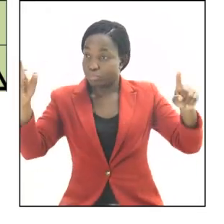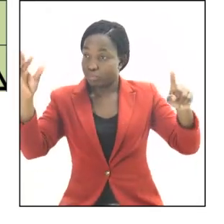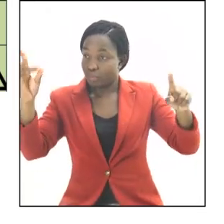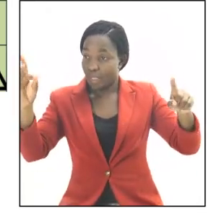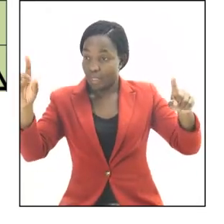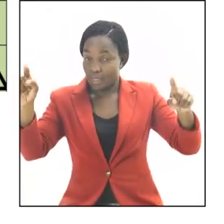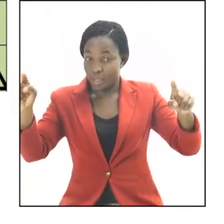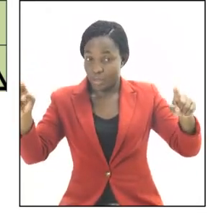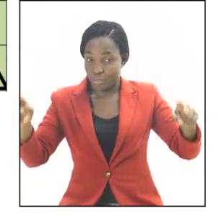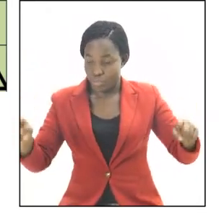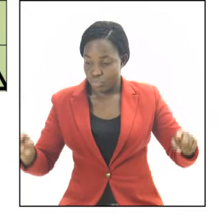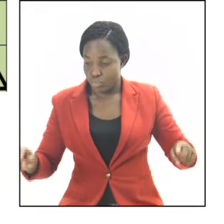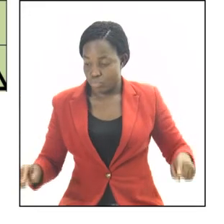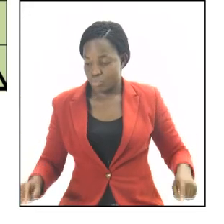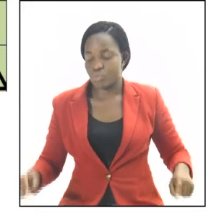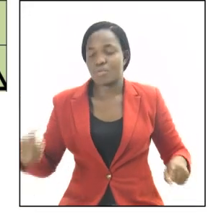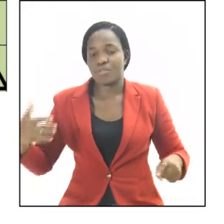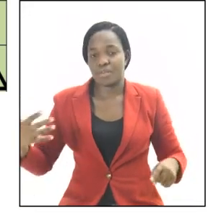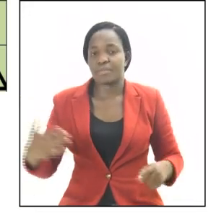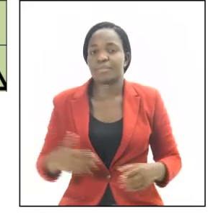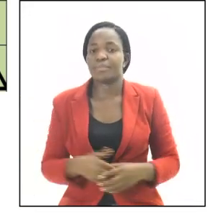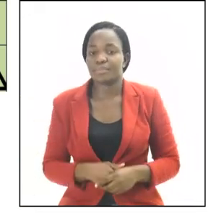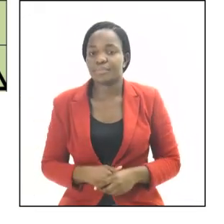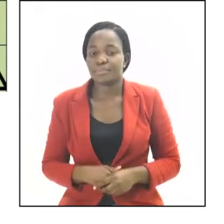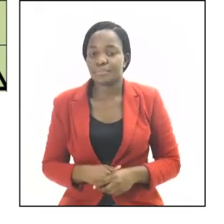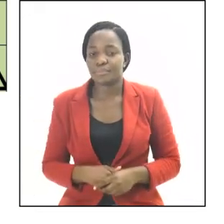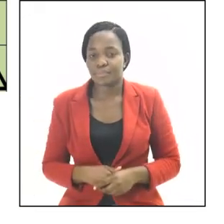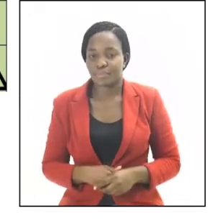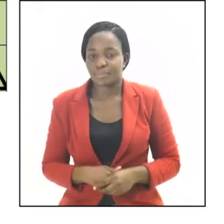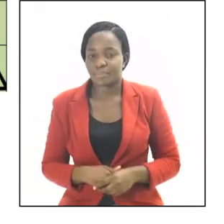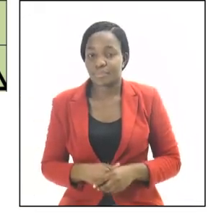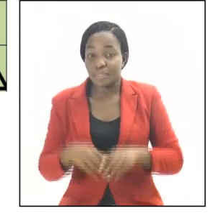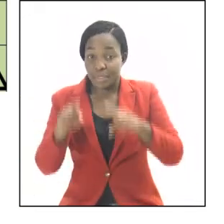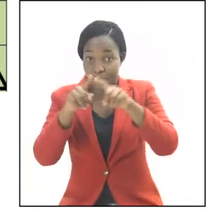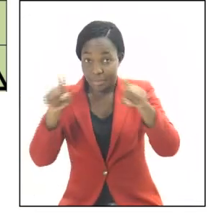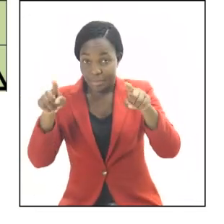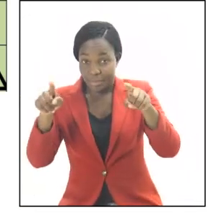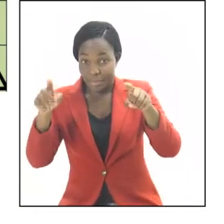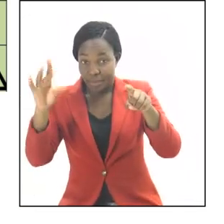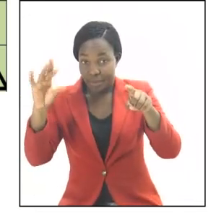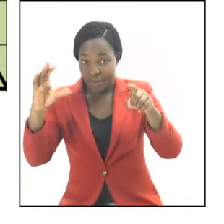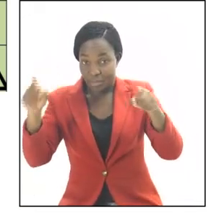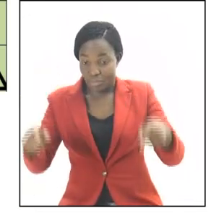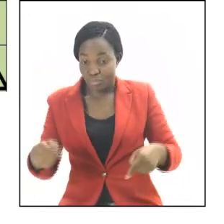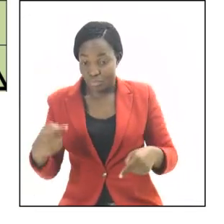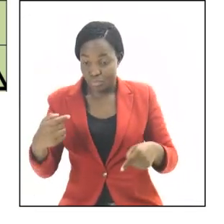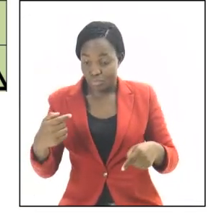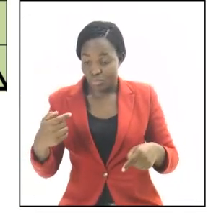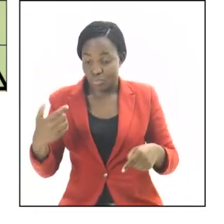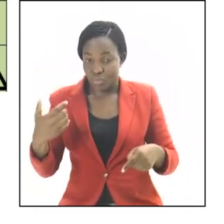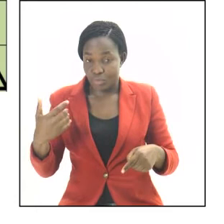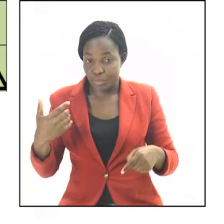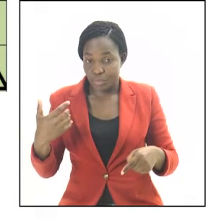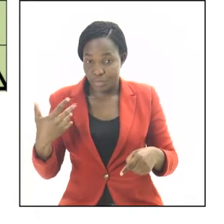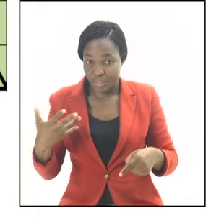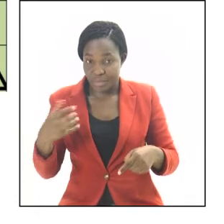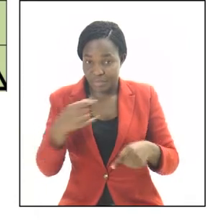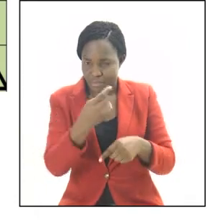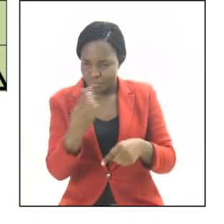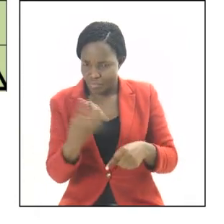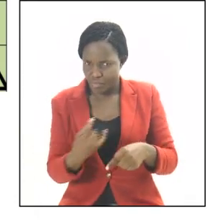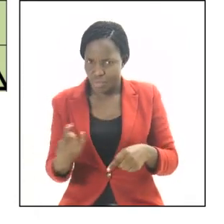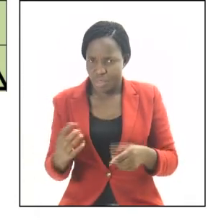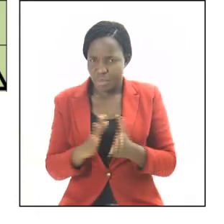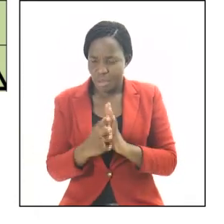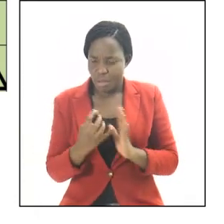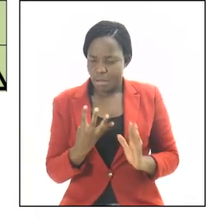row and 5 rows. That's 40 squares in total. Now each of you cut